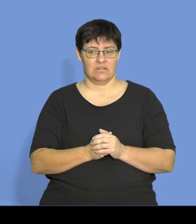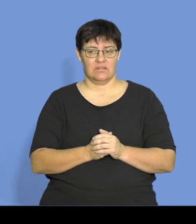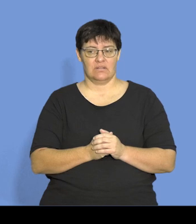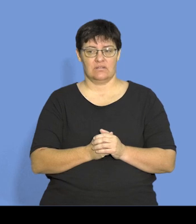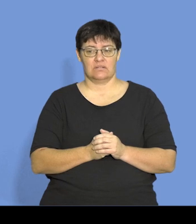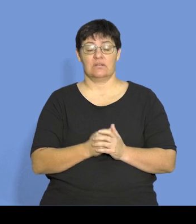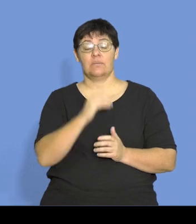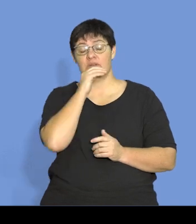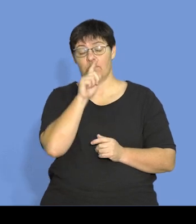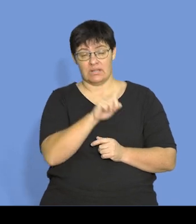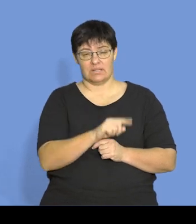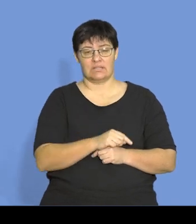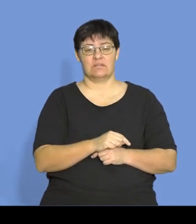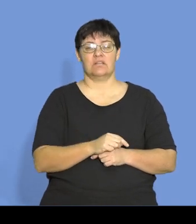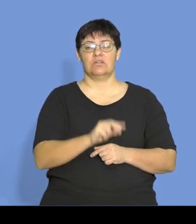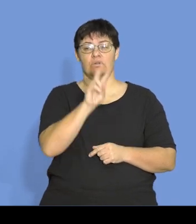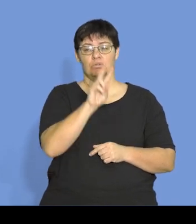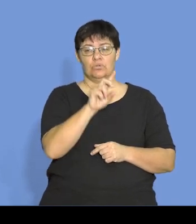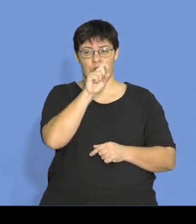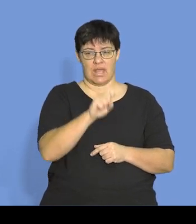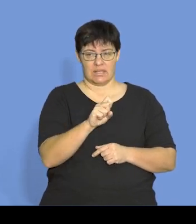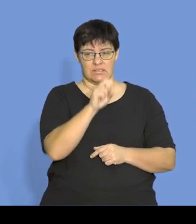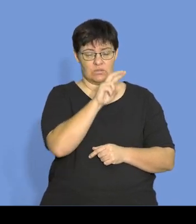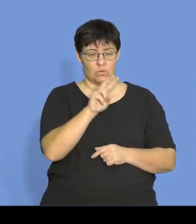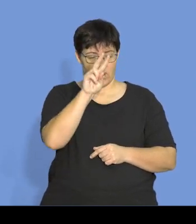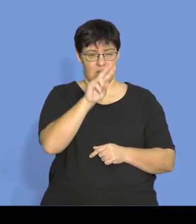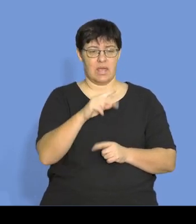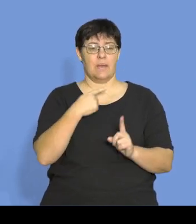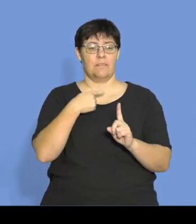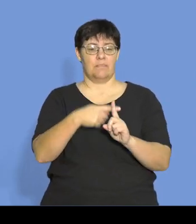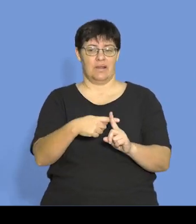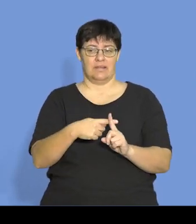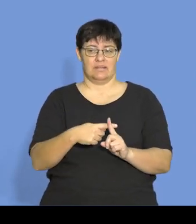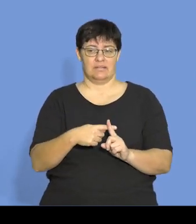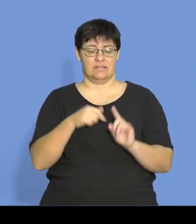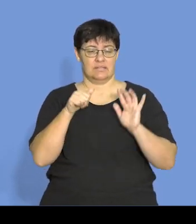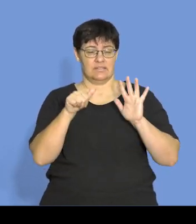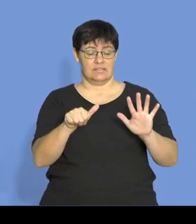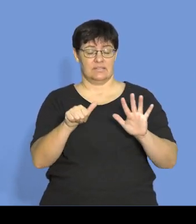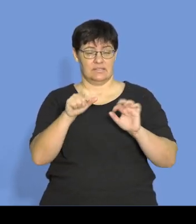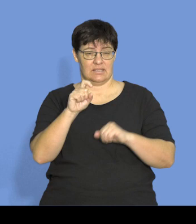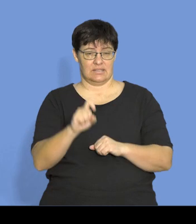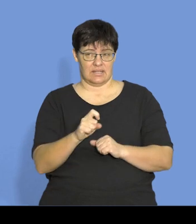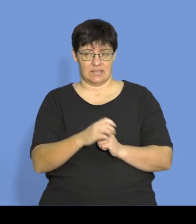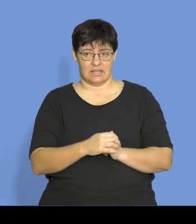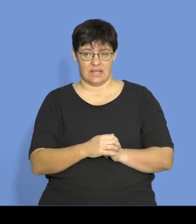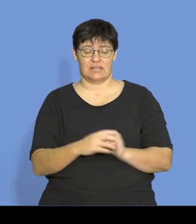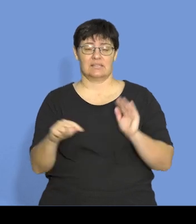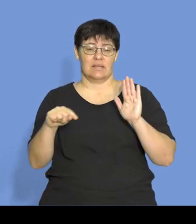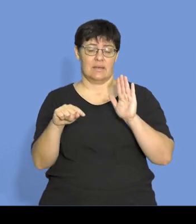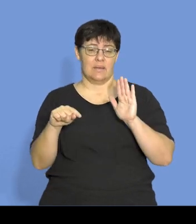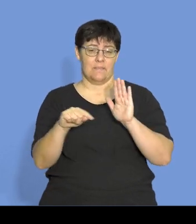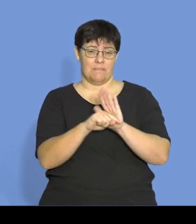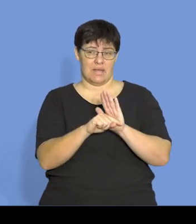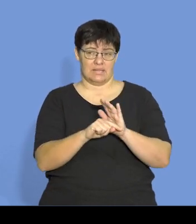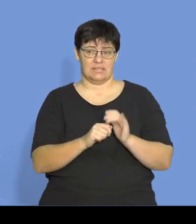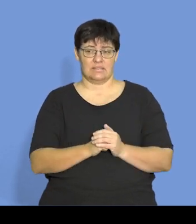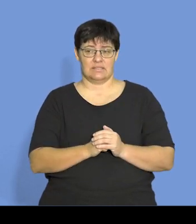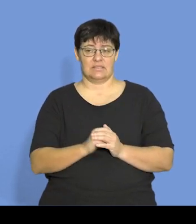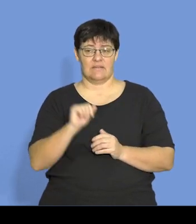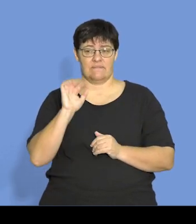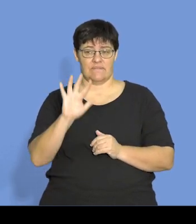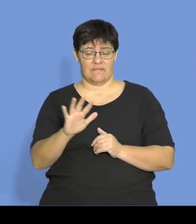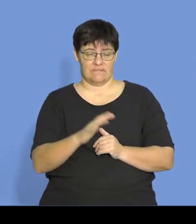And to do that, it means this will be the same as 2x squared plus the